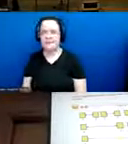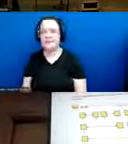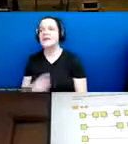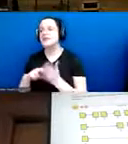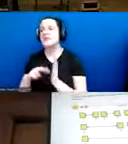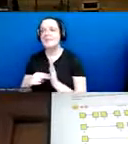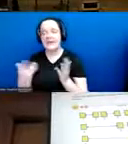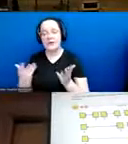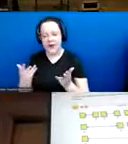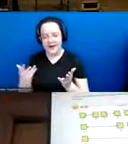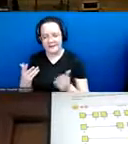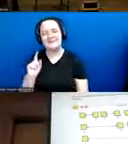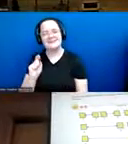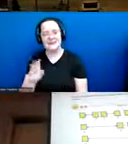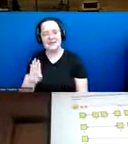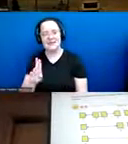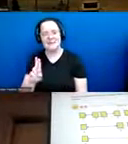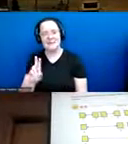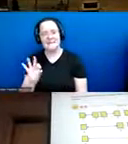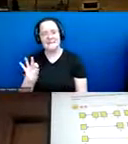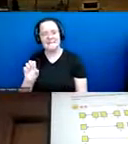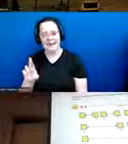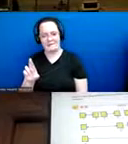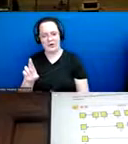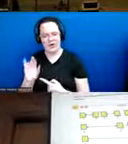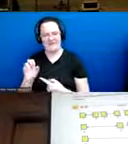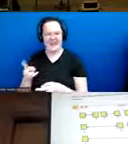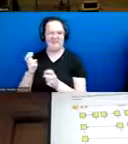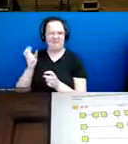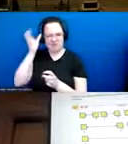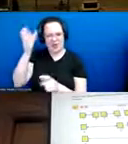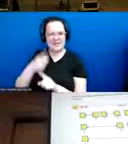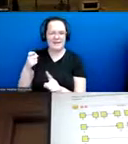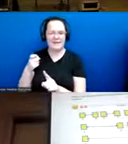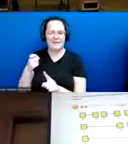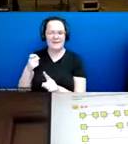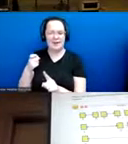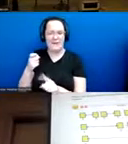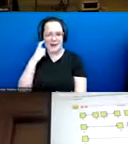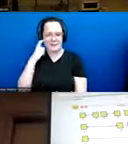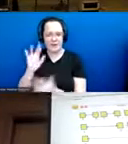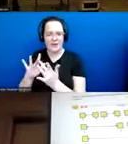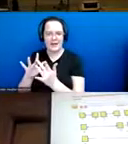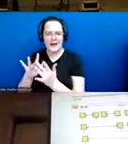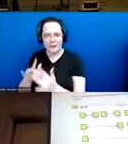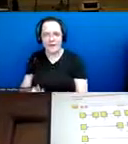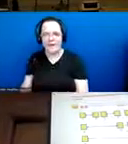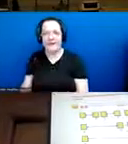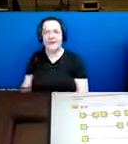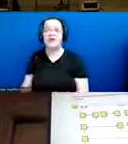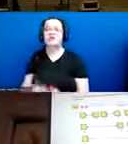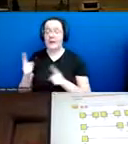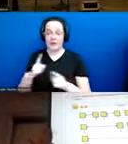to buffer, right? This is a concept that comes from optical networking. Photons that are arriving here at B and that are arriving here at